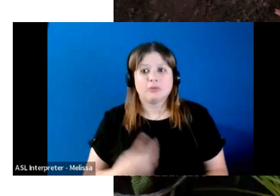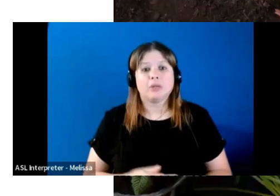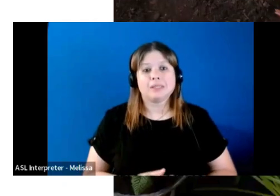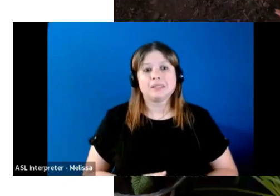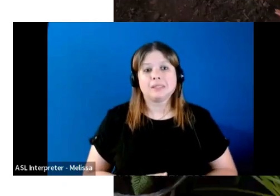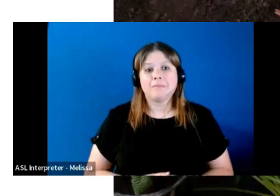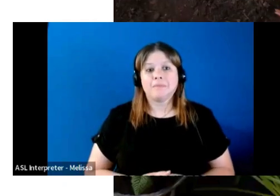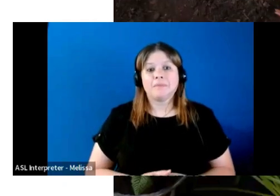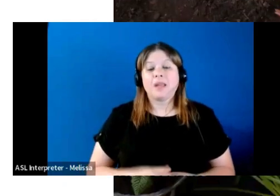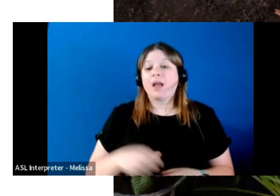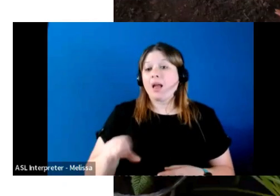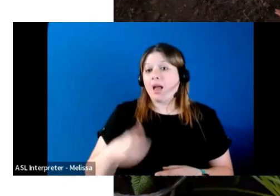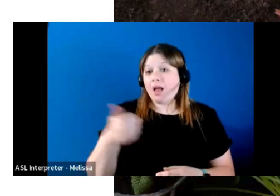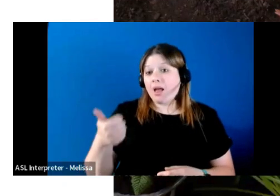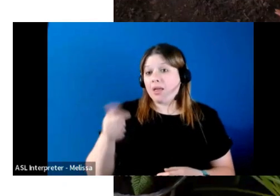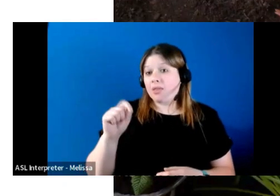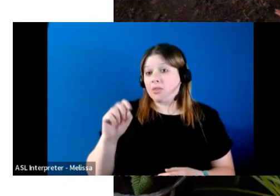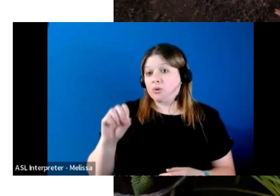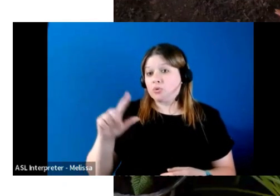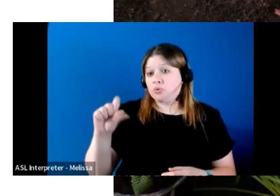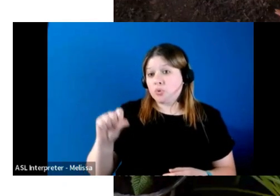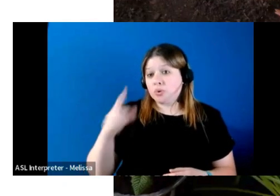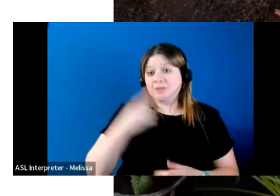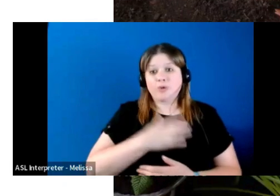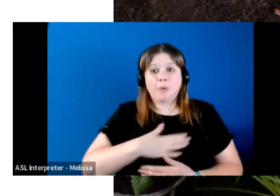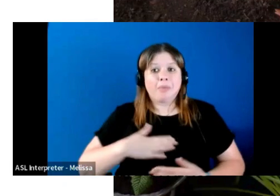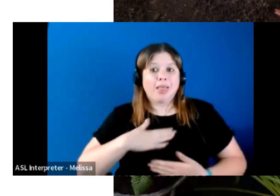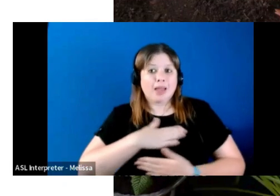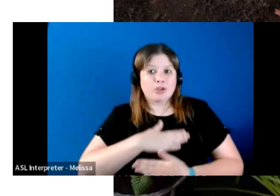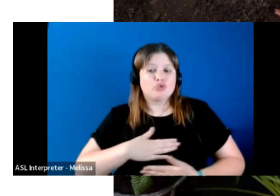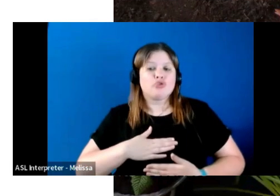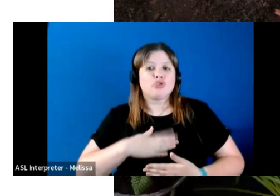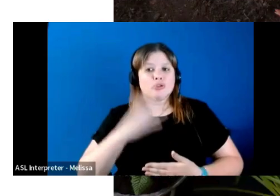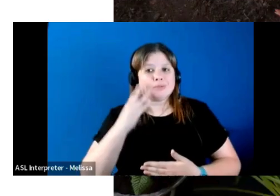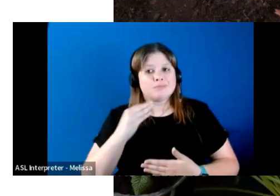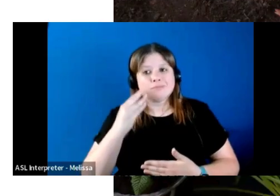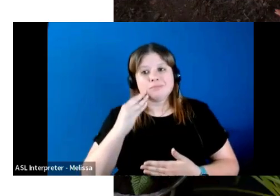Here are some other tools for pleasure exploration.